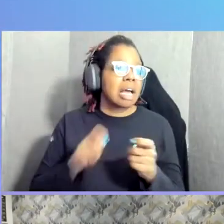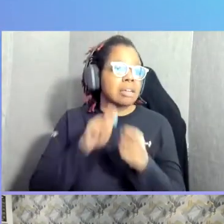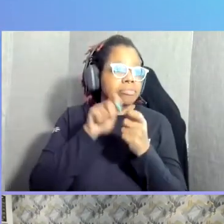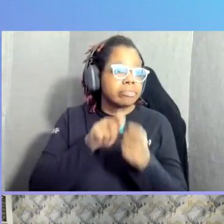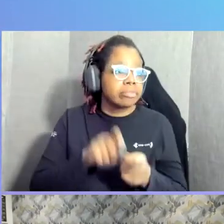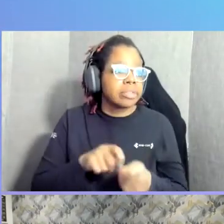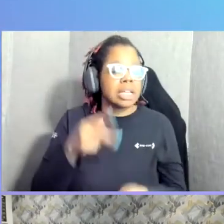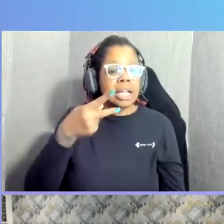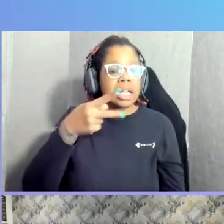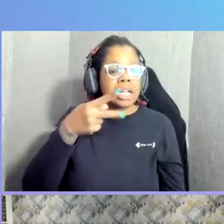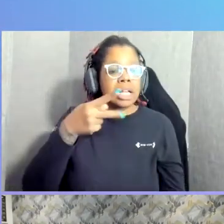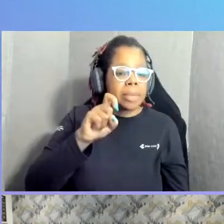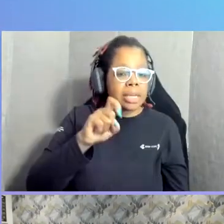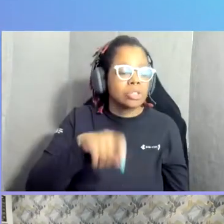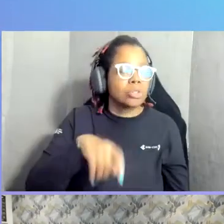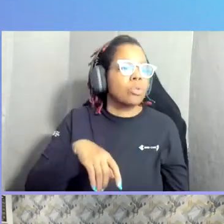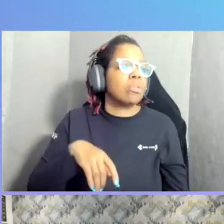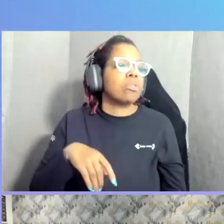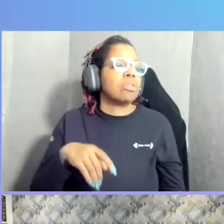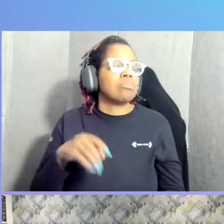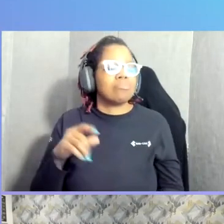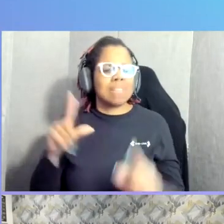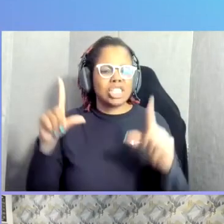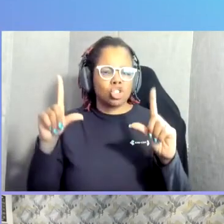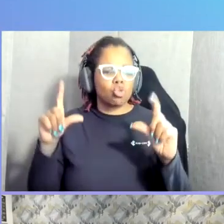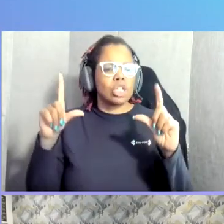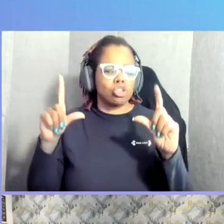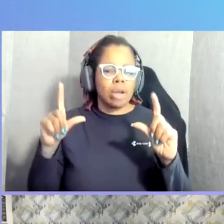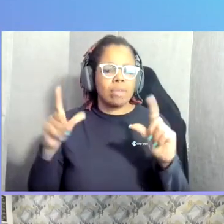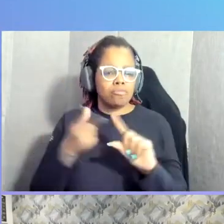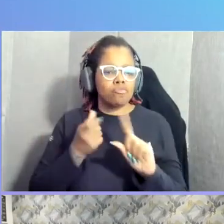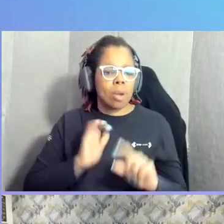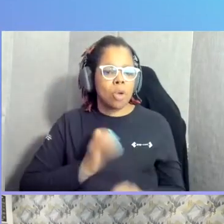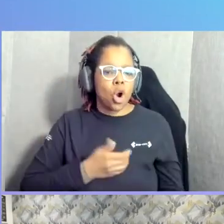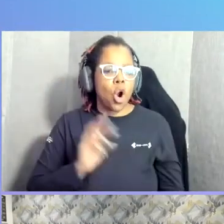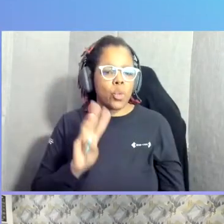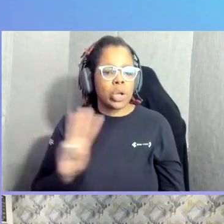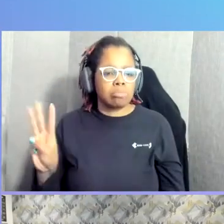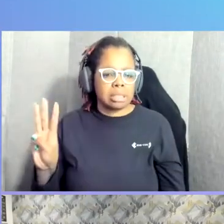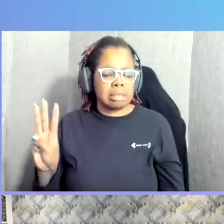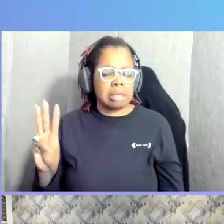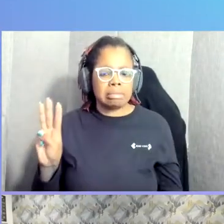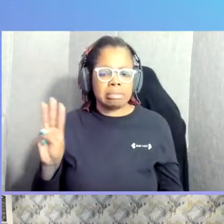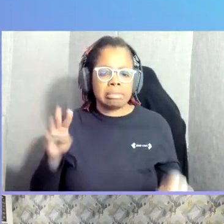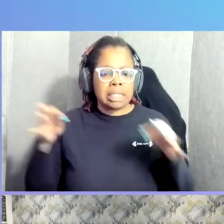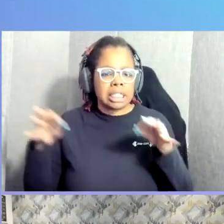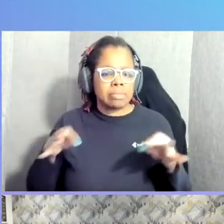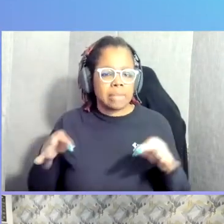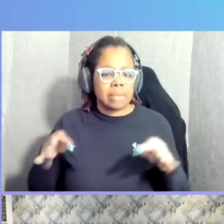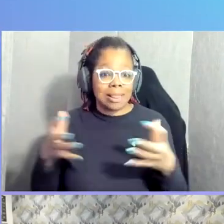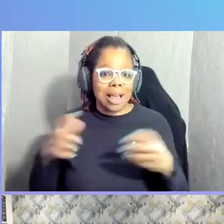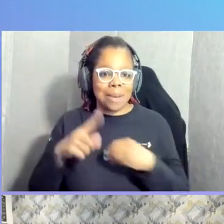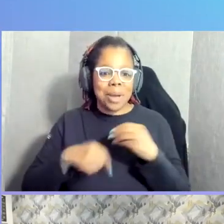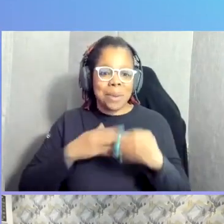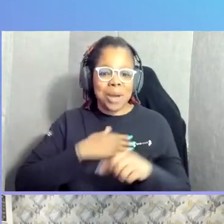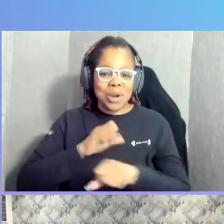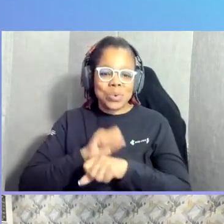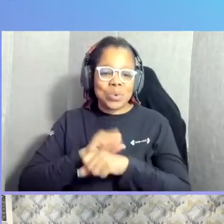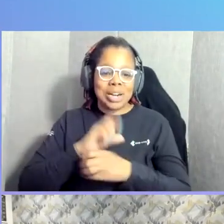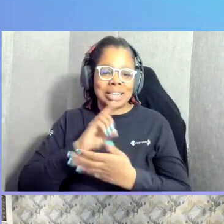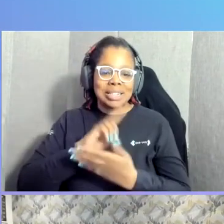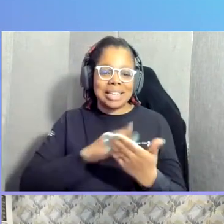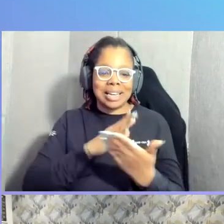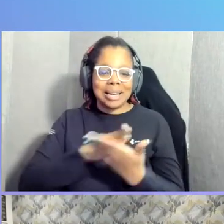as pixel units. It's a screenshot from our website, and it tells a lot of the work that I do designing